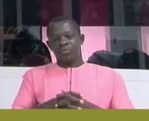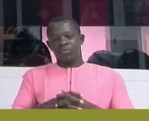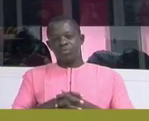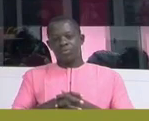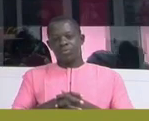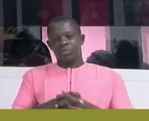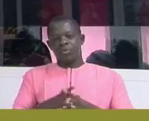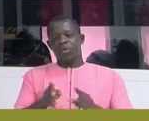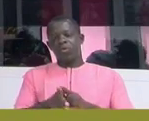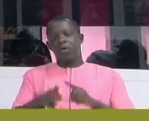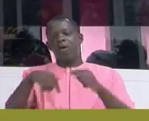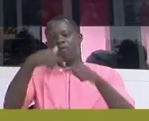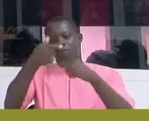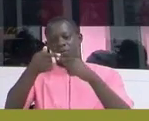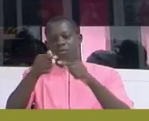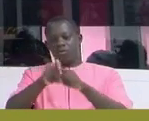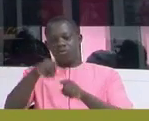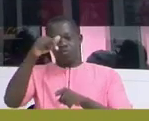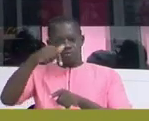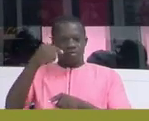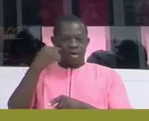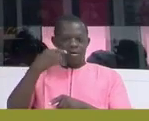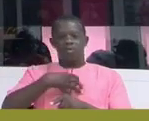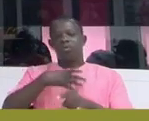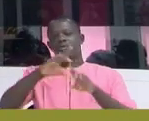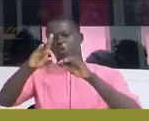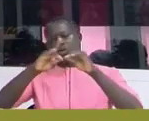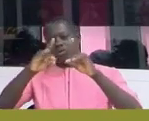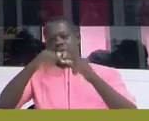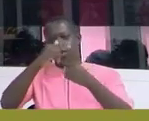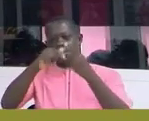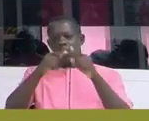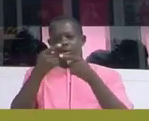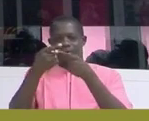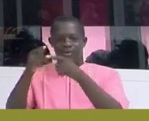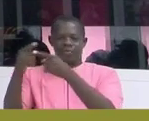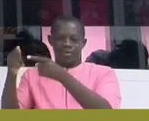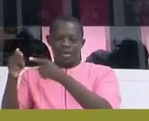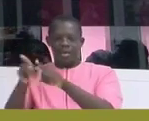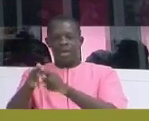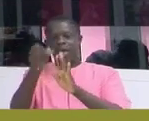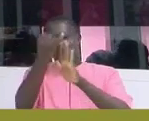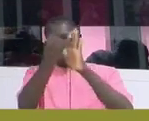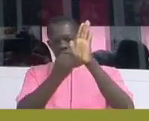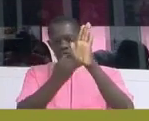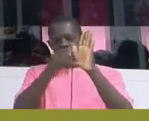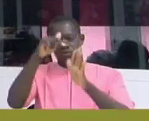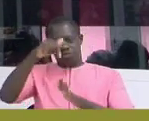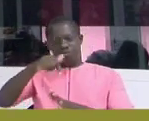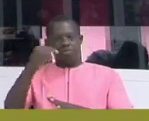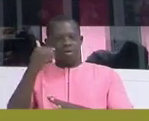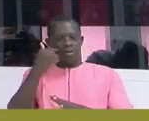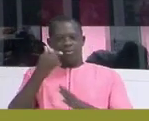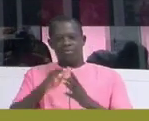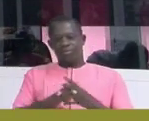for the for the for the purposes of your testimony, I would like you to speak about the following issues.